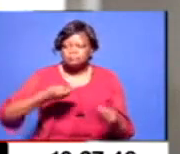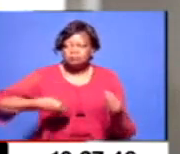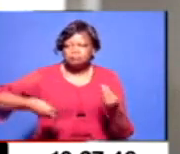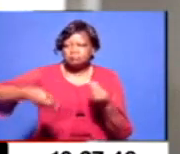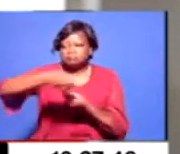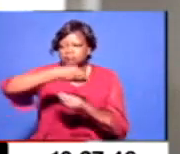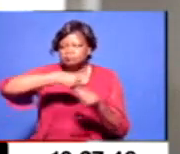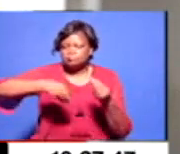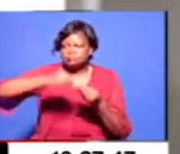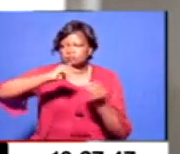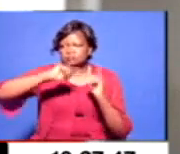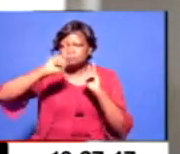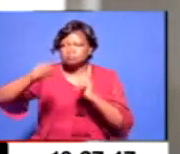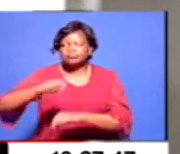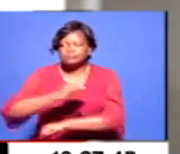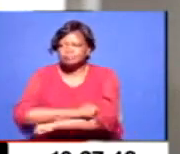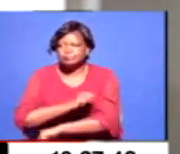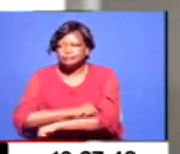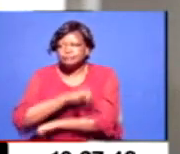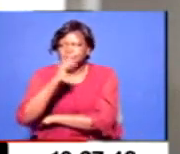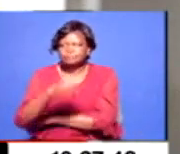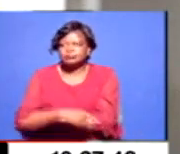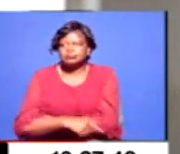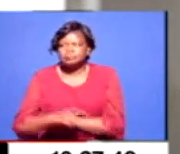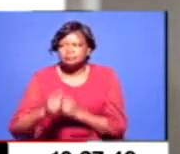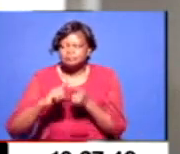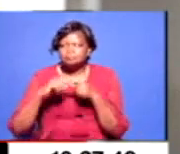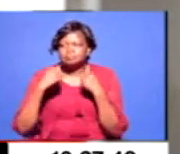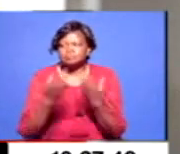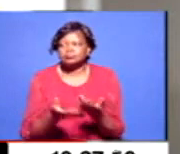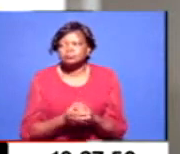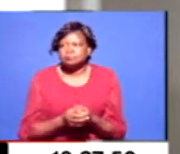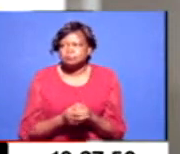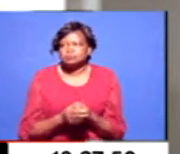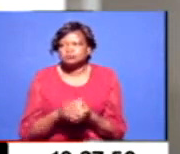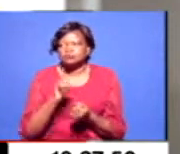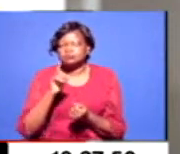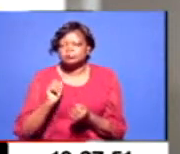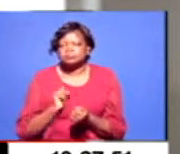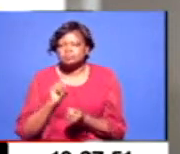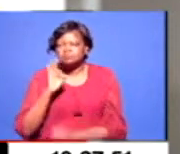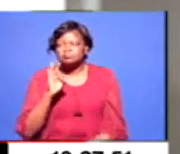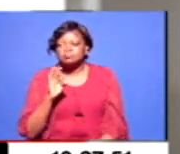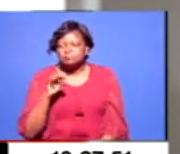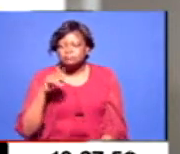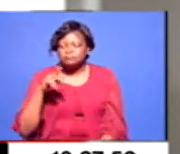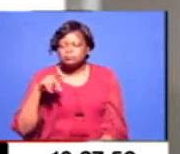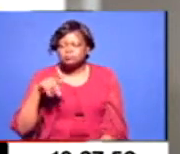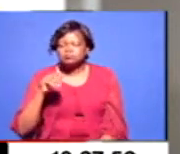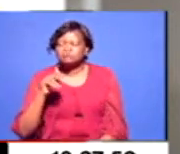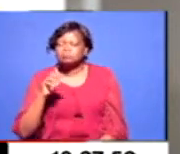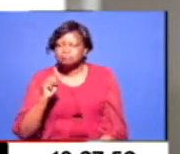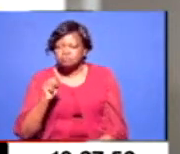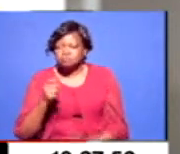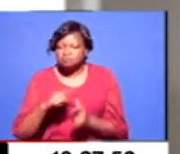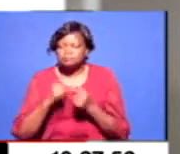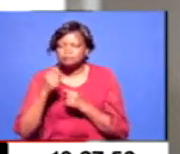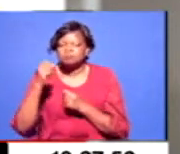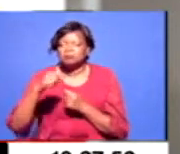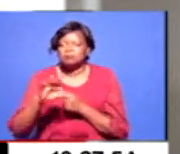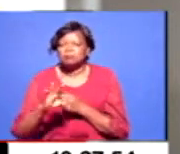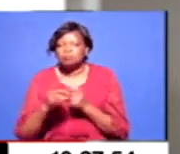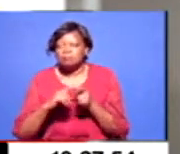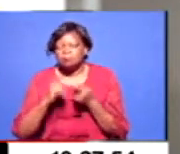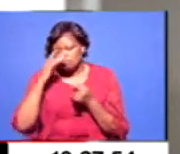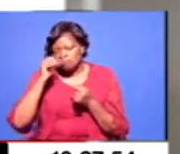went to a certain school this month, we can give a girl like 3 packets, then we'll rotate back. After 3 months, we know there's a girl who